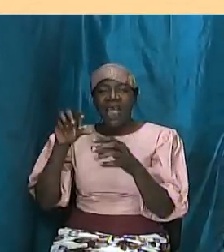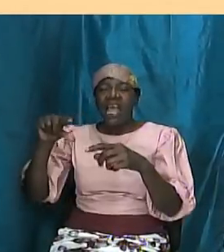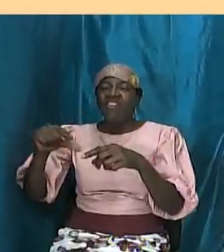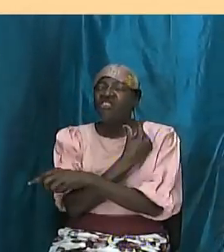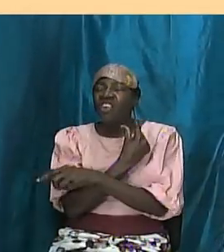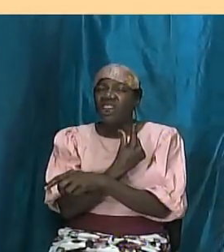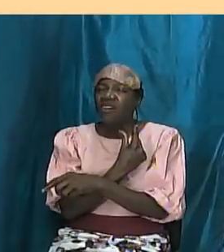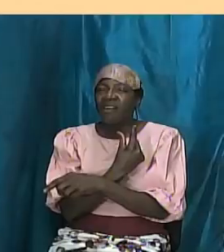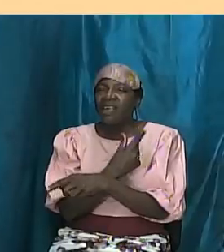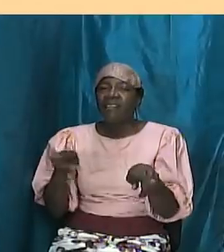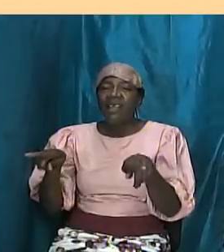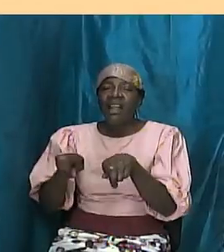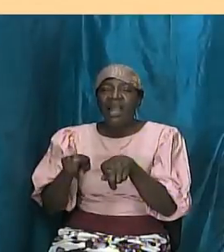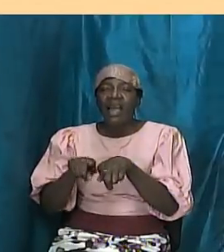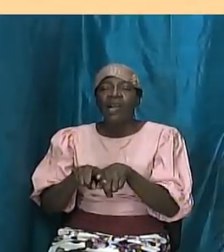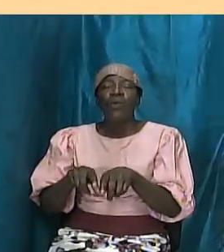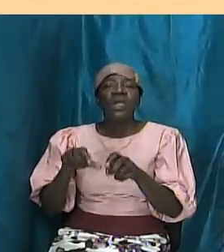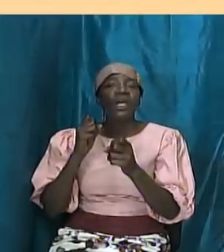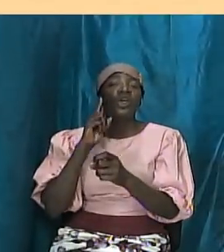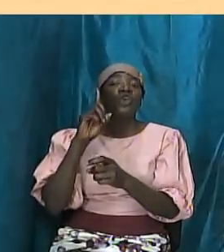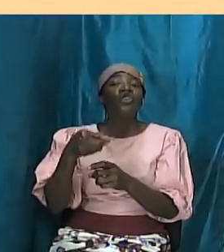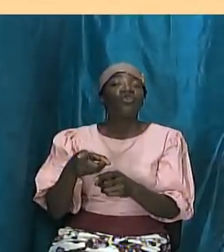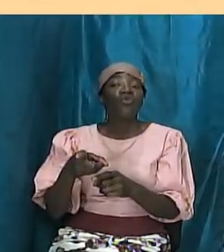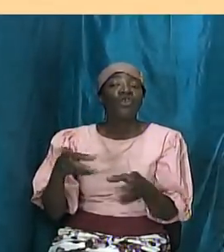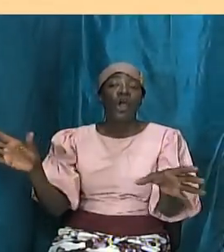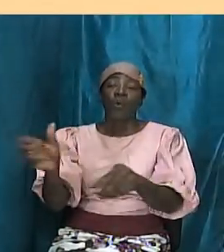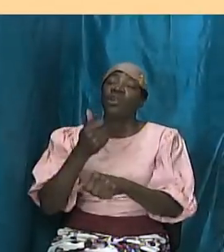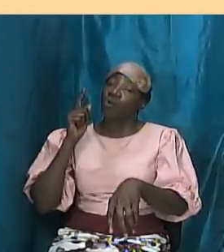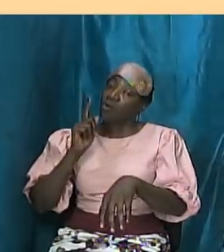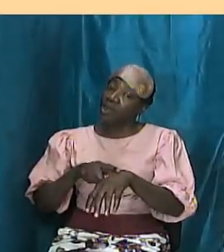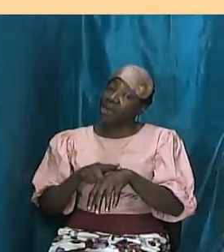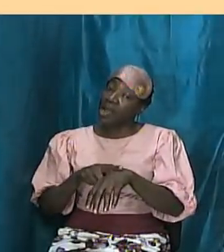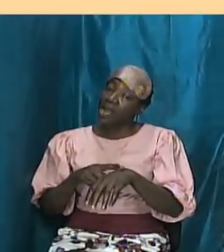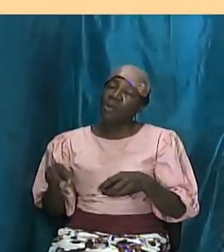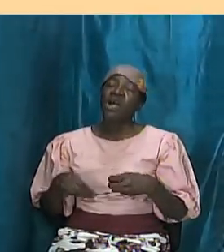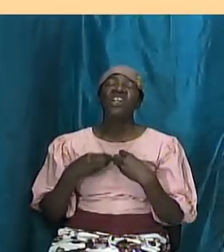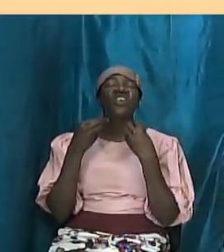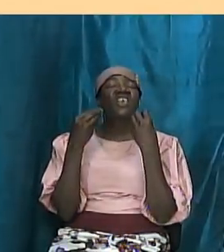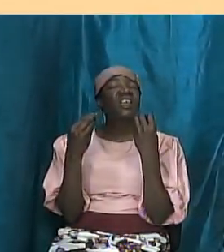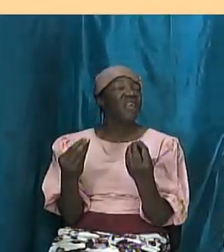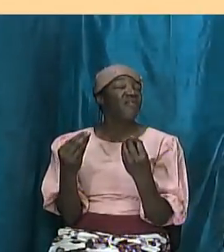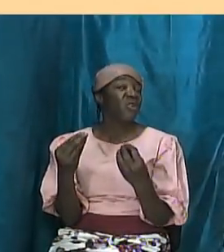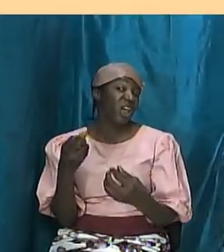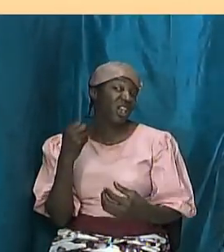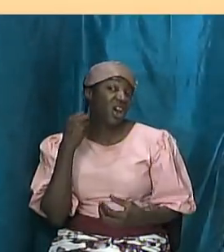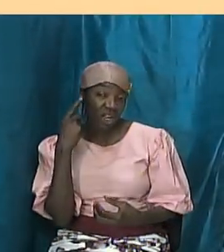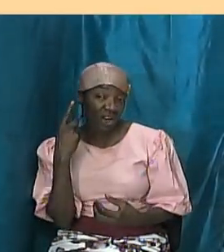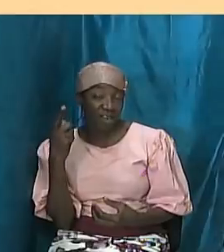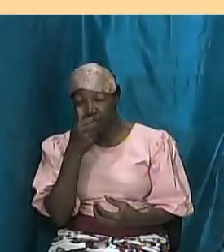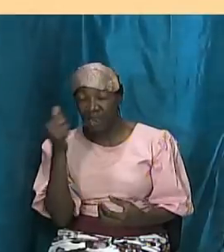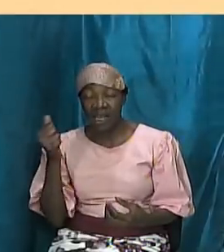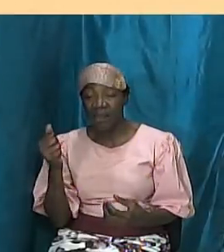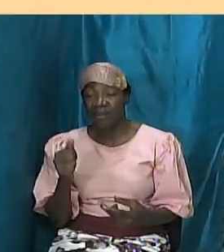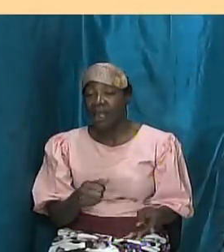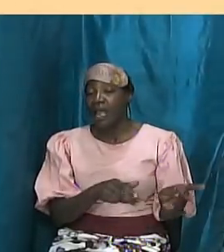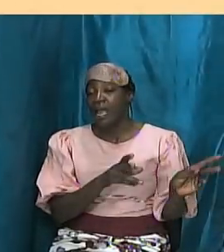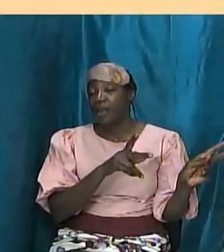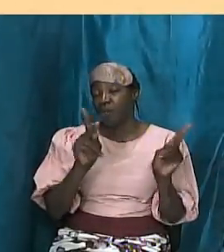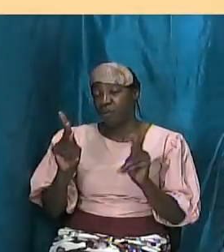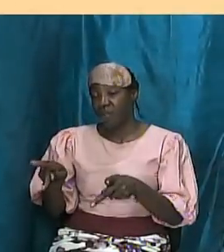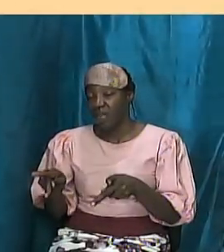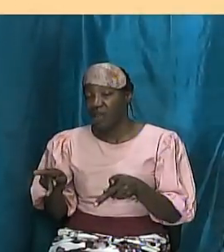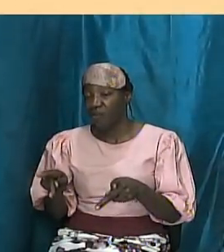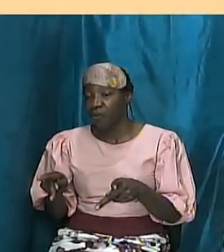to. We took the time out, brothers and sisters, to give us that overview because it sets a certain tone and